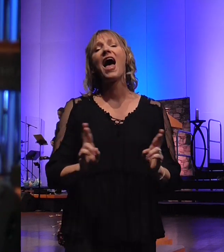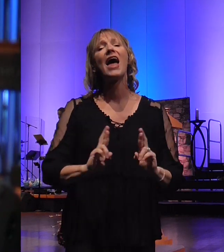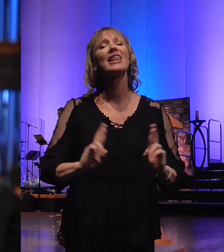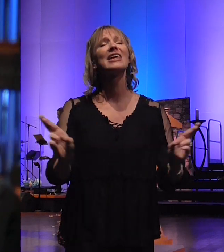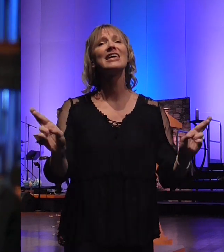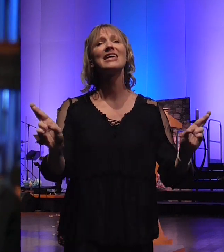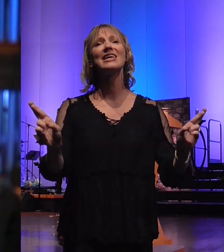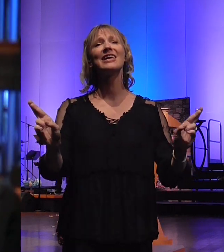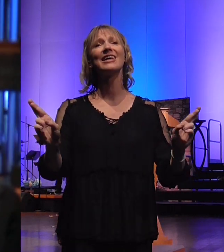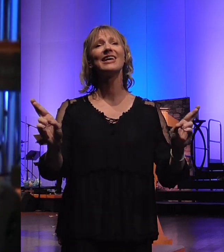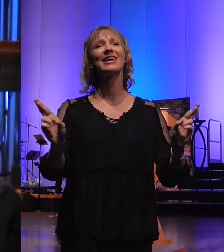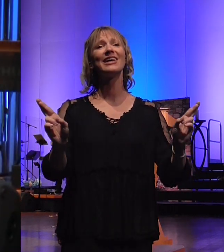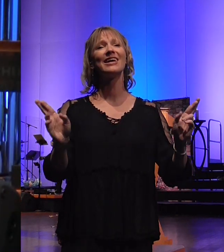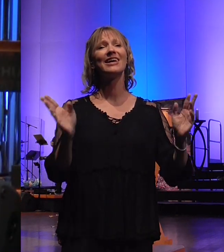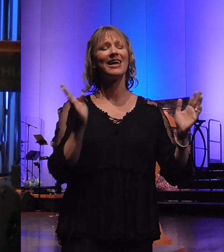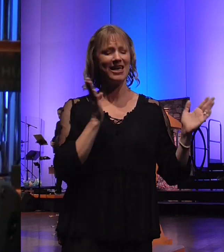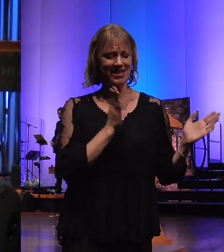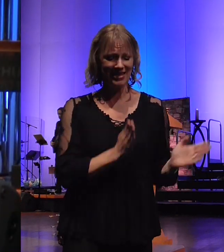Get